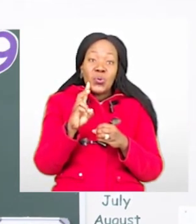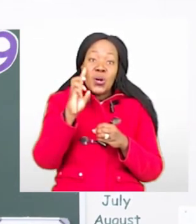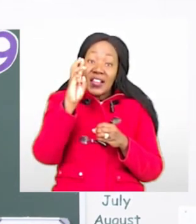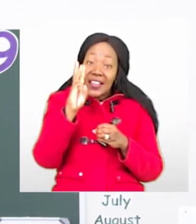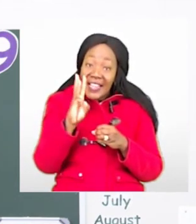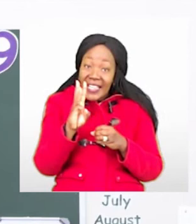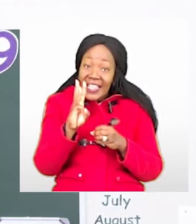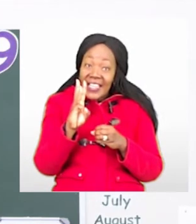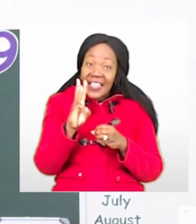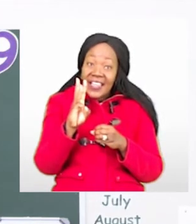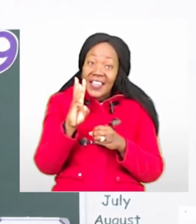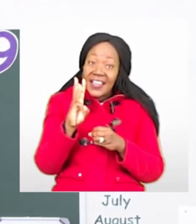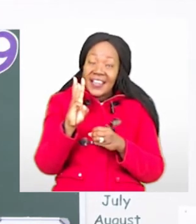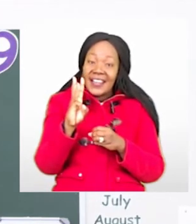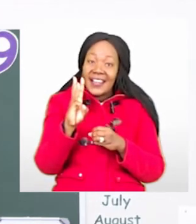3,